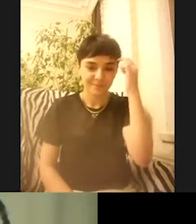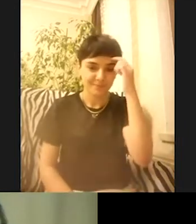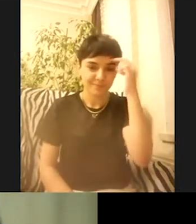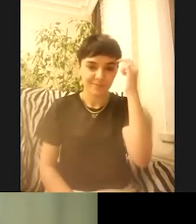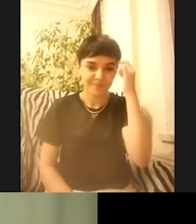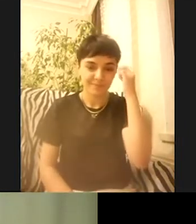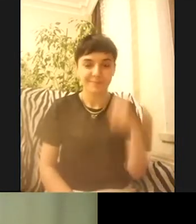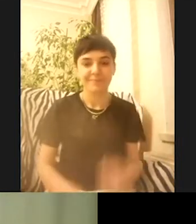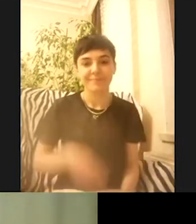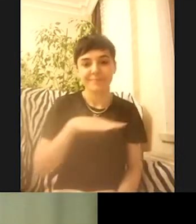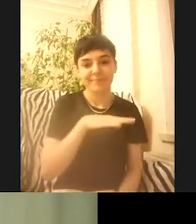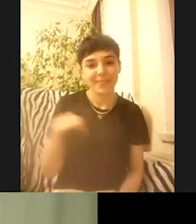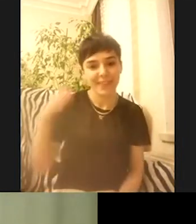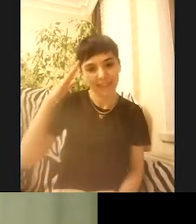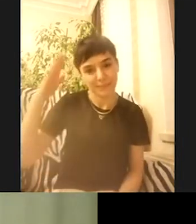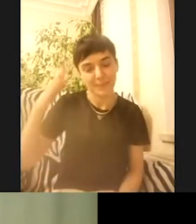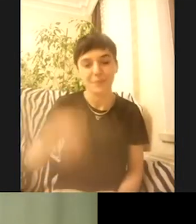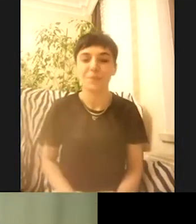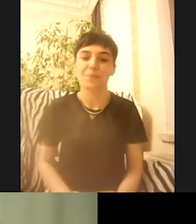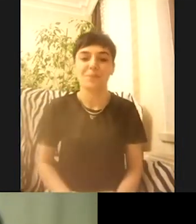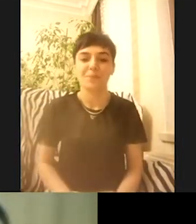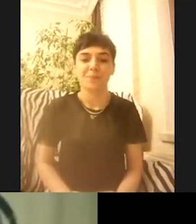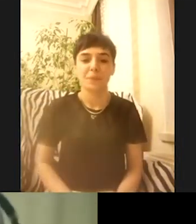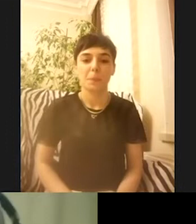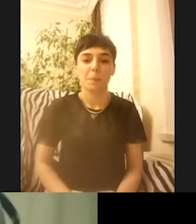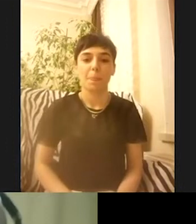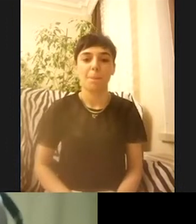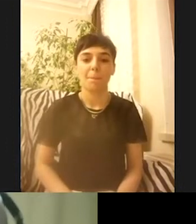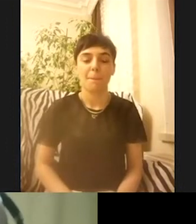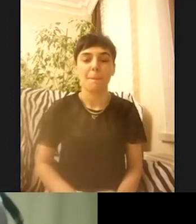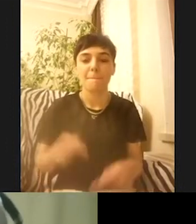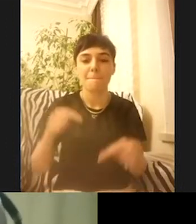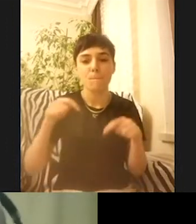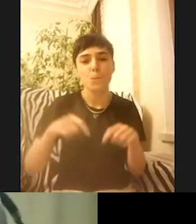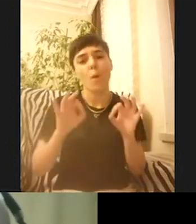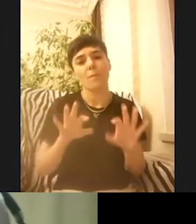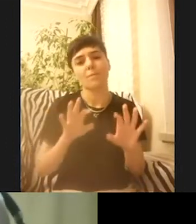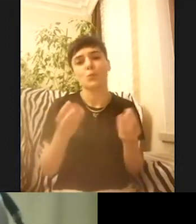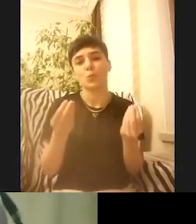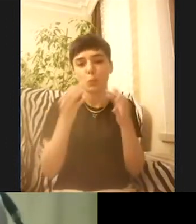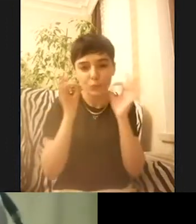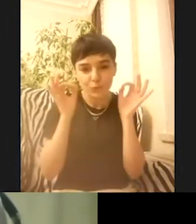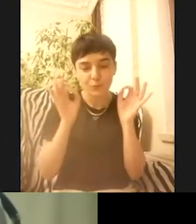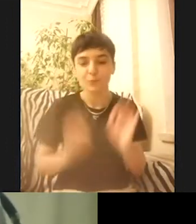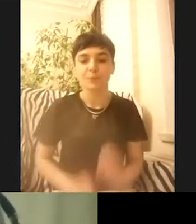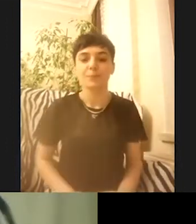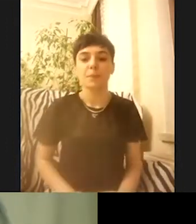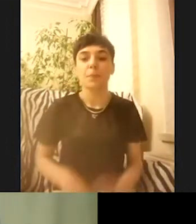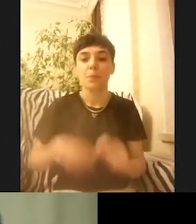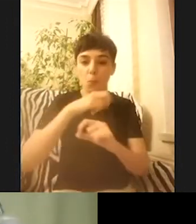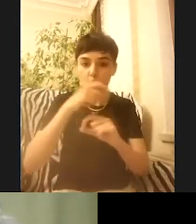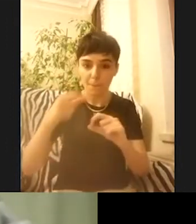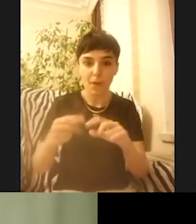herkese merhaba. Bu anı paylaştığımız için çok mutluyum. Benim adım Ömer Tevfik Erten.